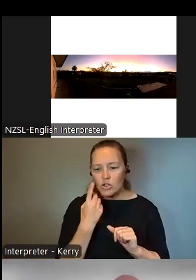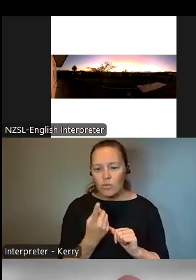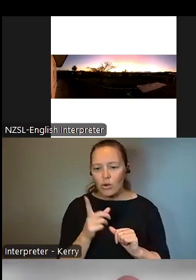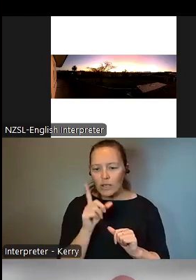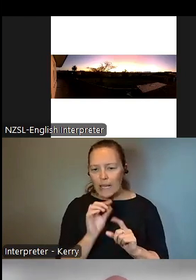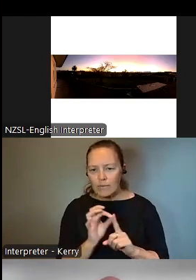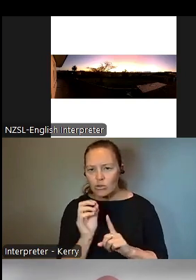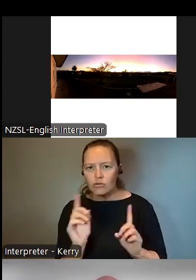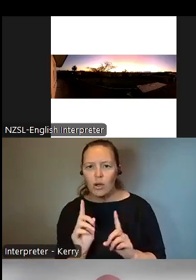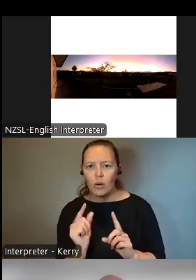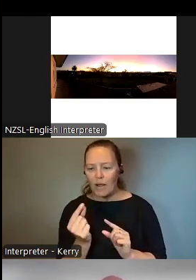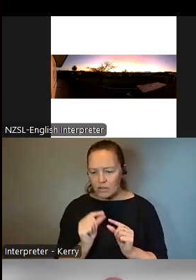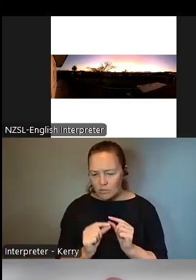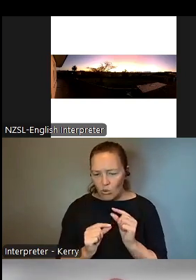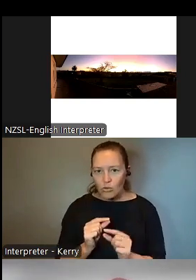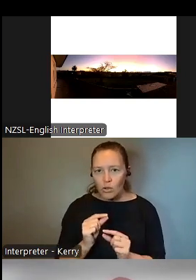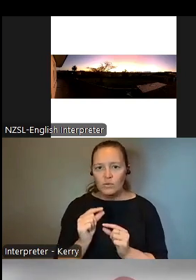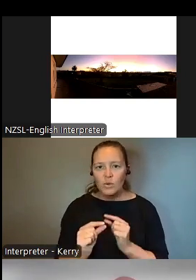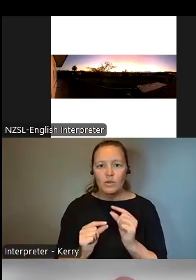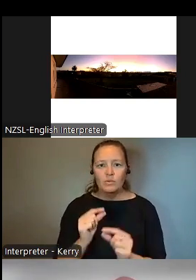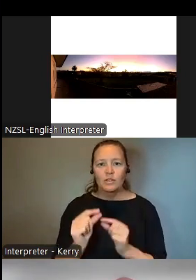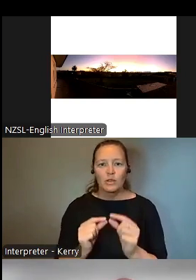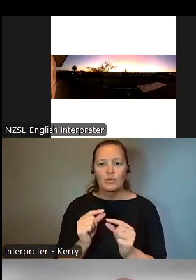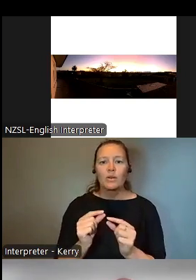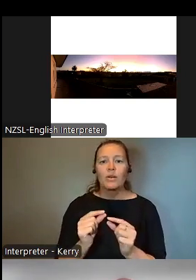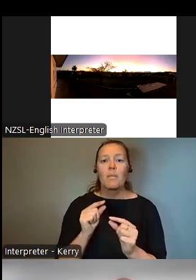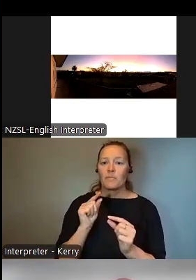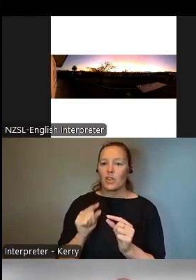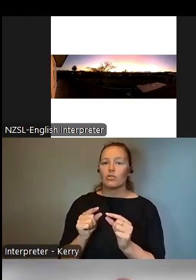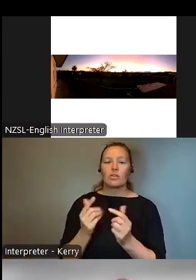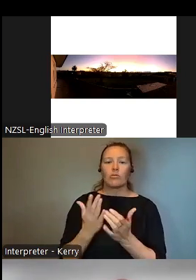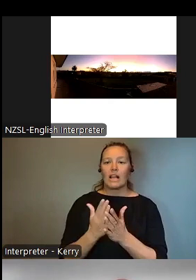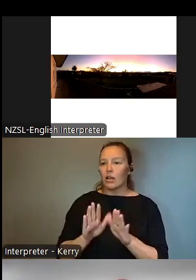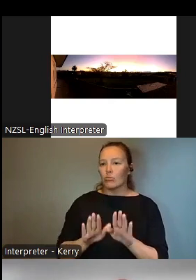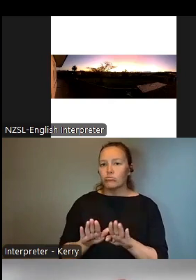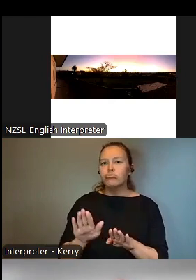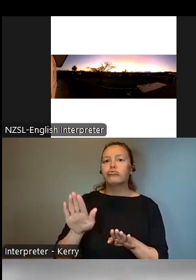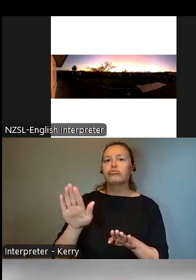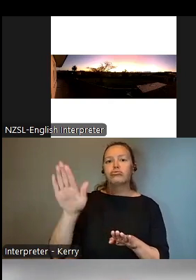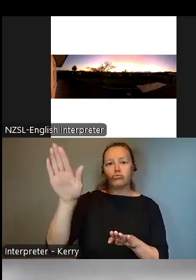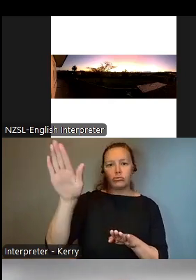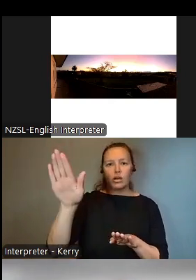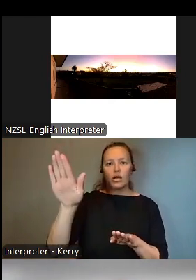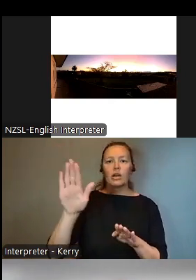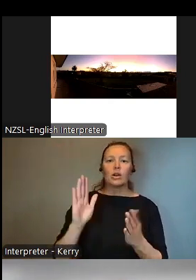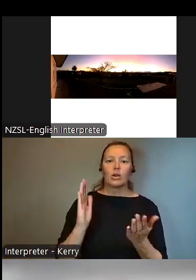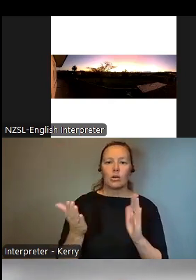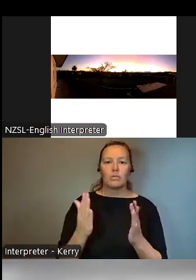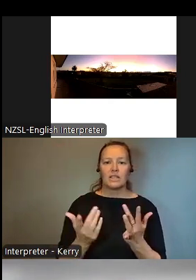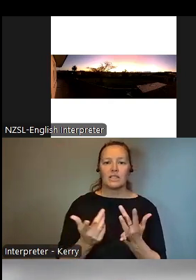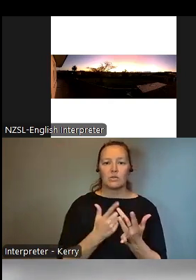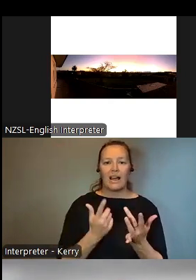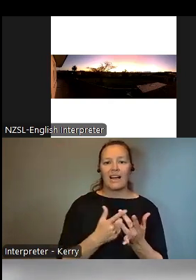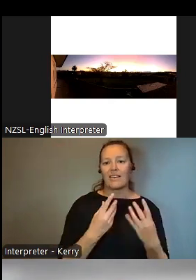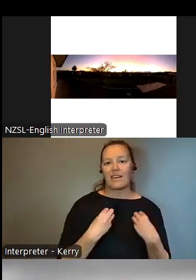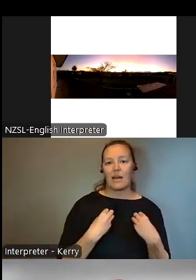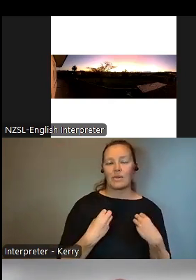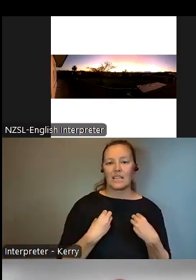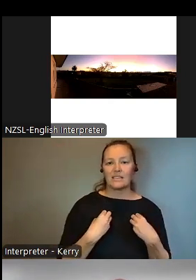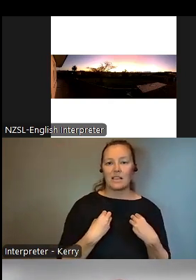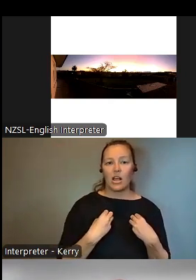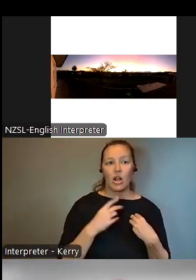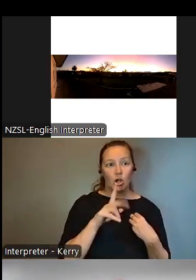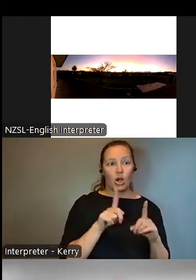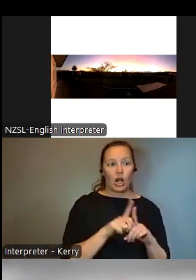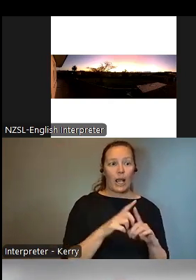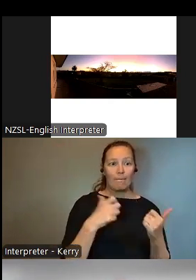improve? Those companies far outstripped in terms of success the others that seem to make